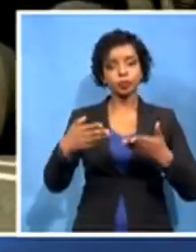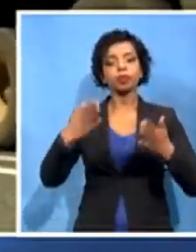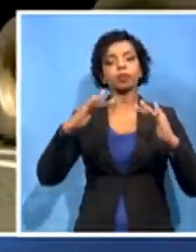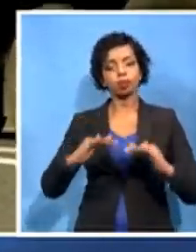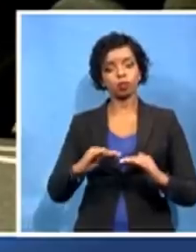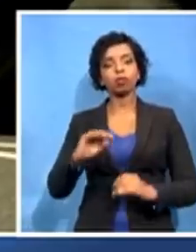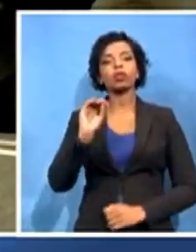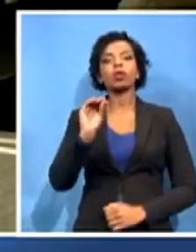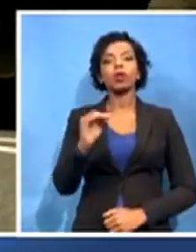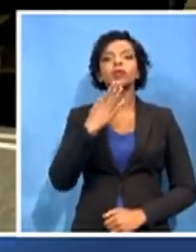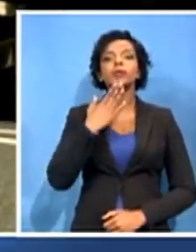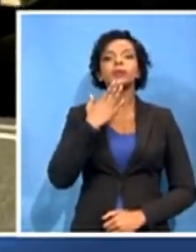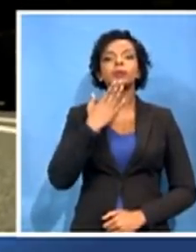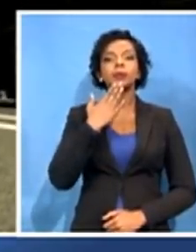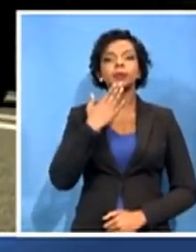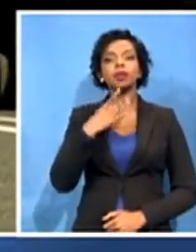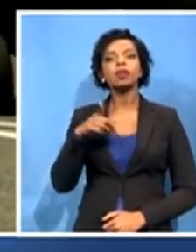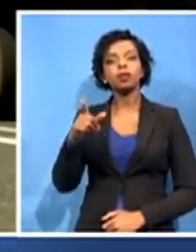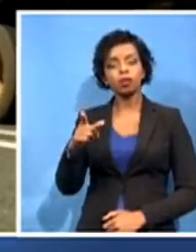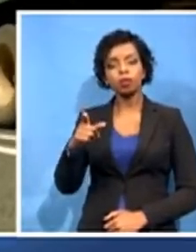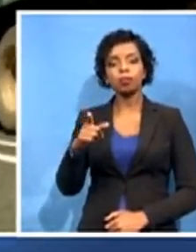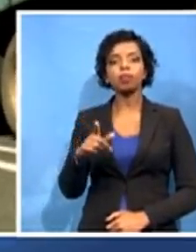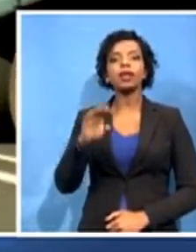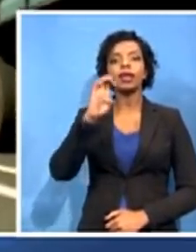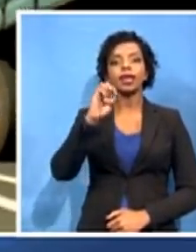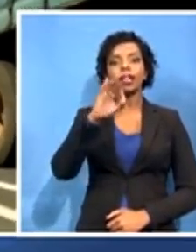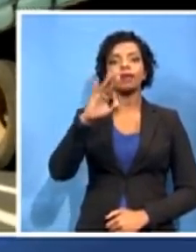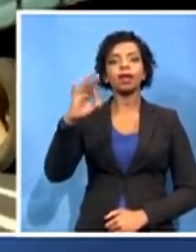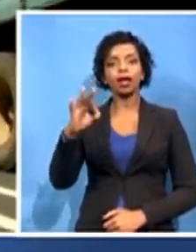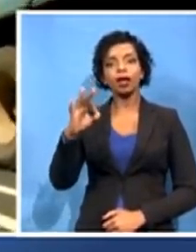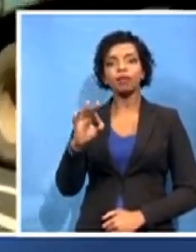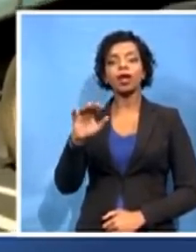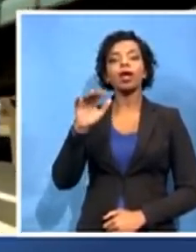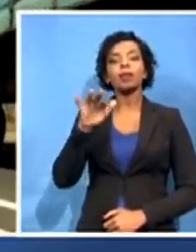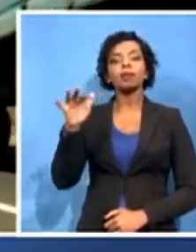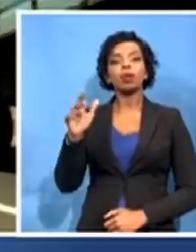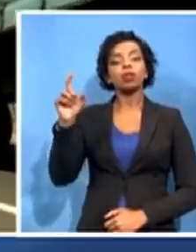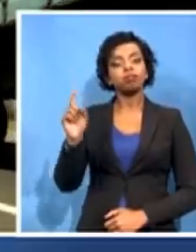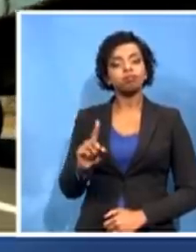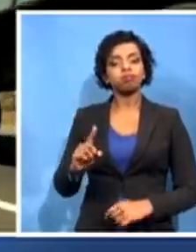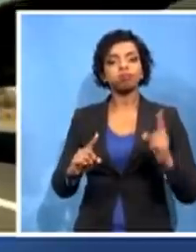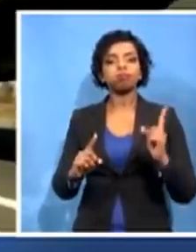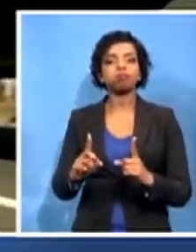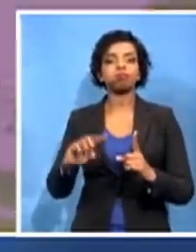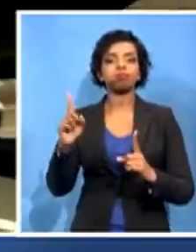team of EFF that are here. May you come forward and wave to the fighters. Central